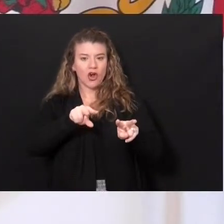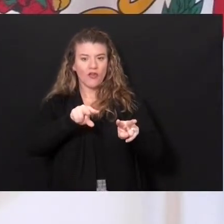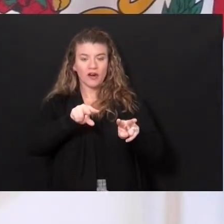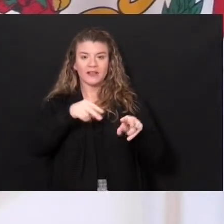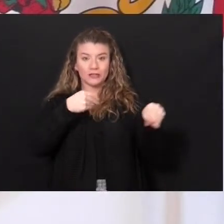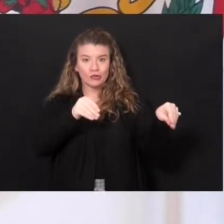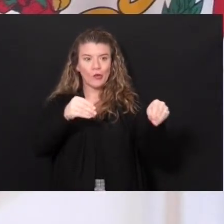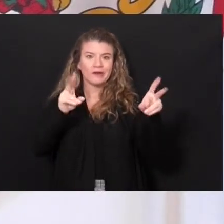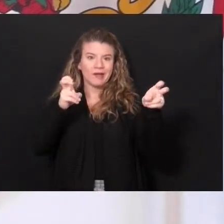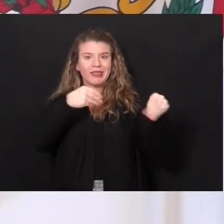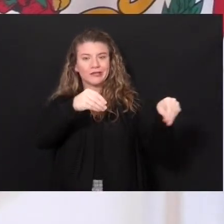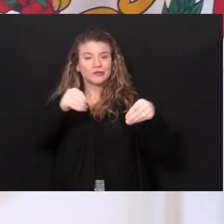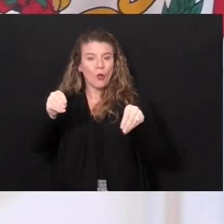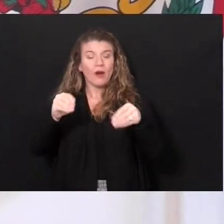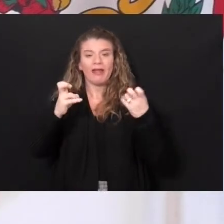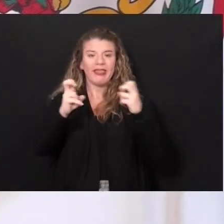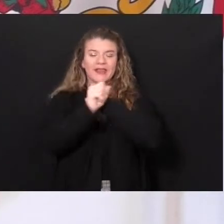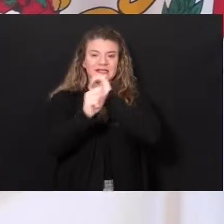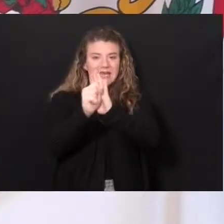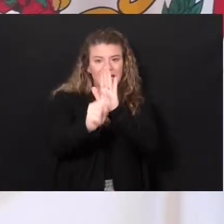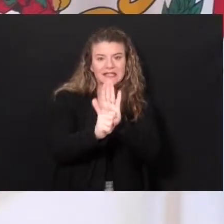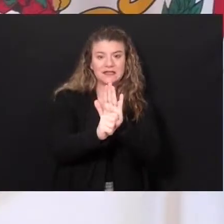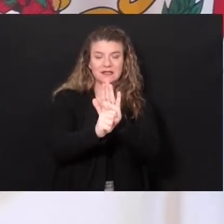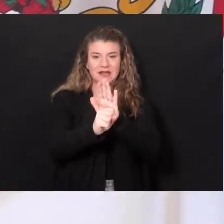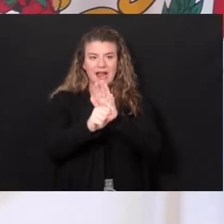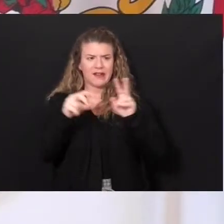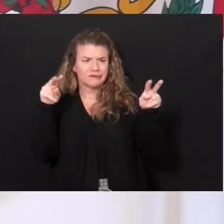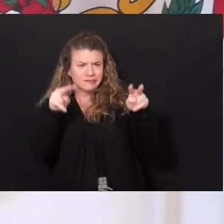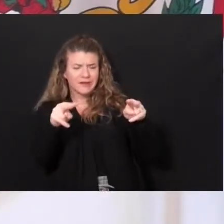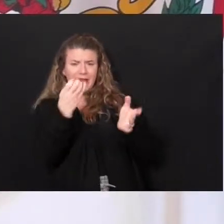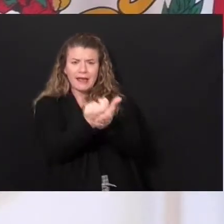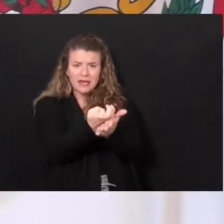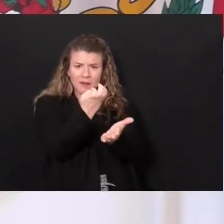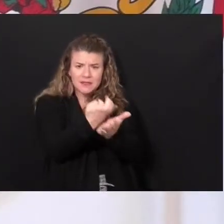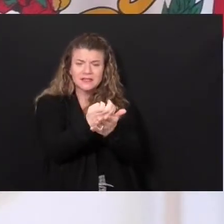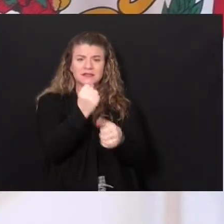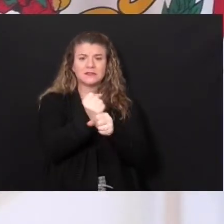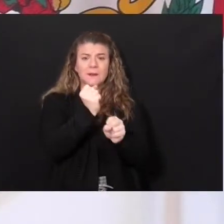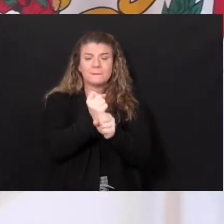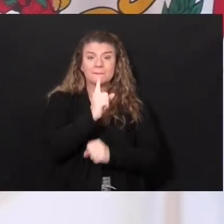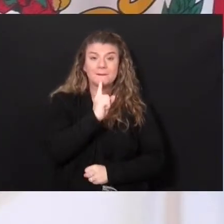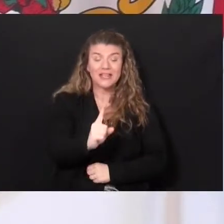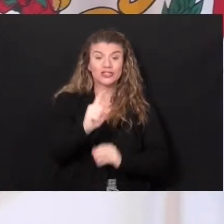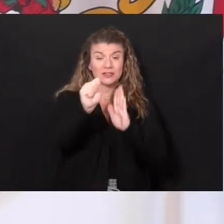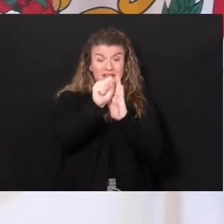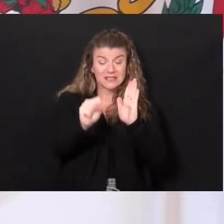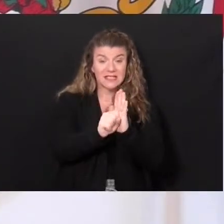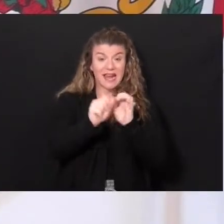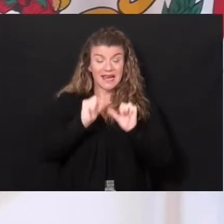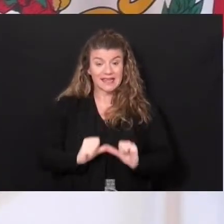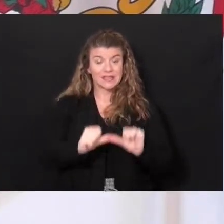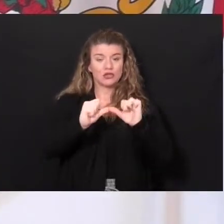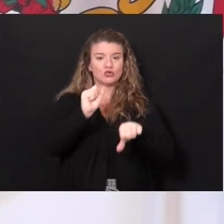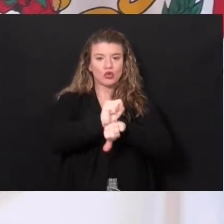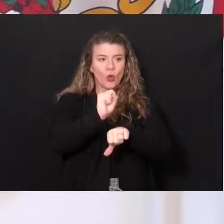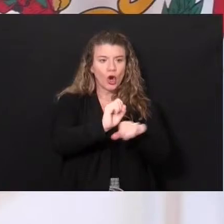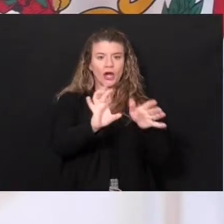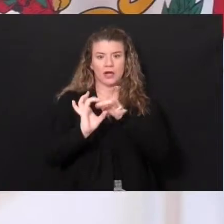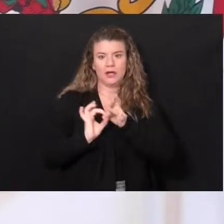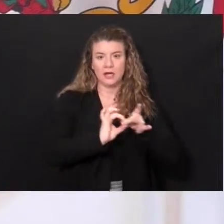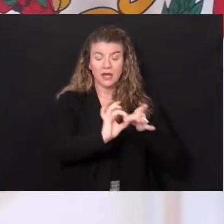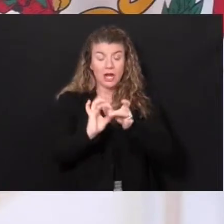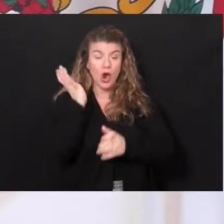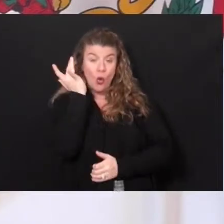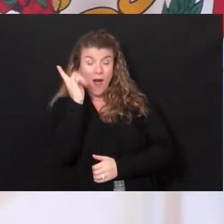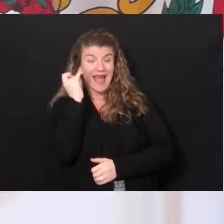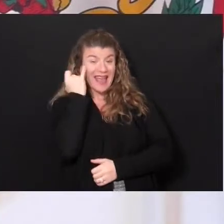not? I've got to make sure that the economics of our state continue to work. Because if